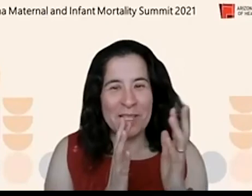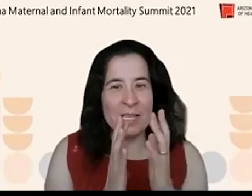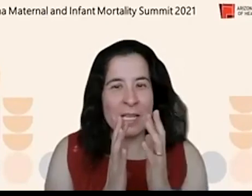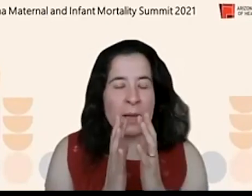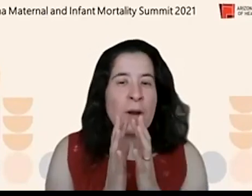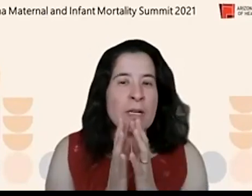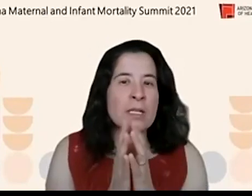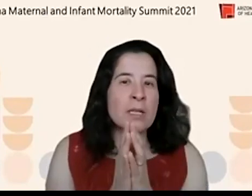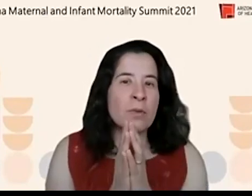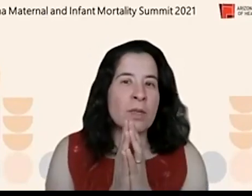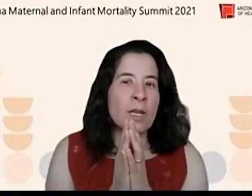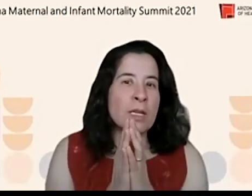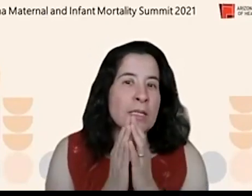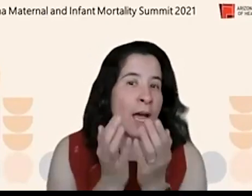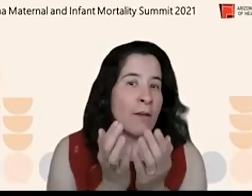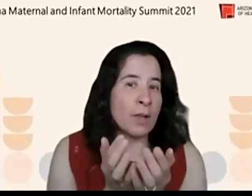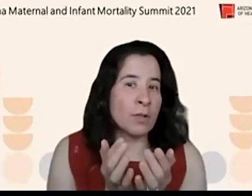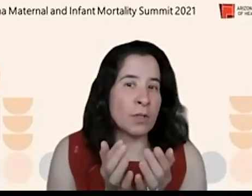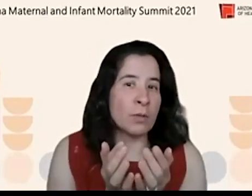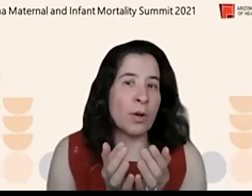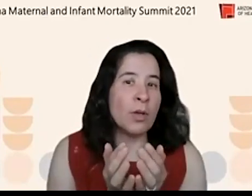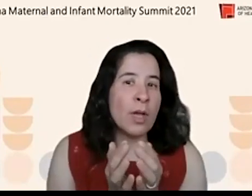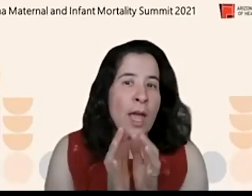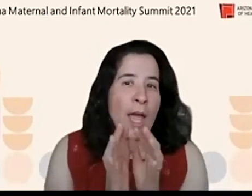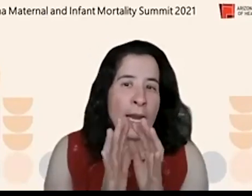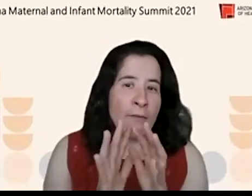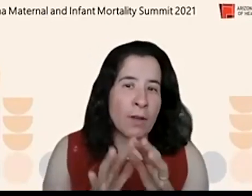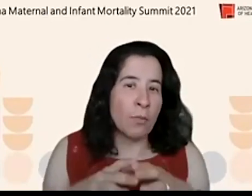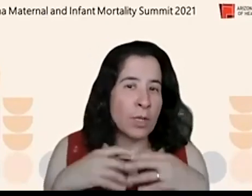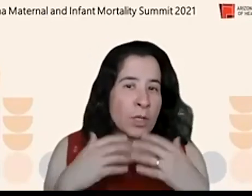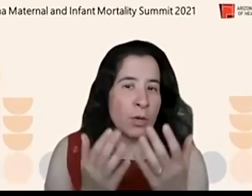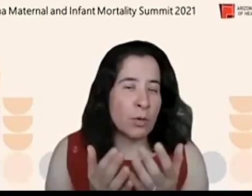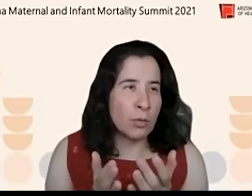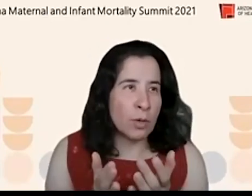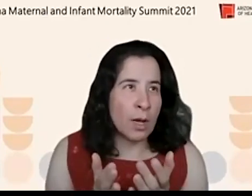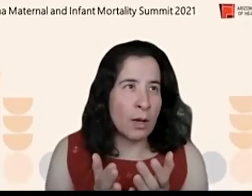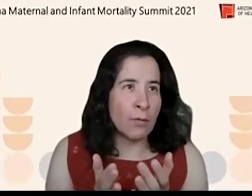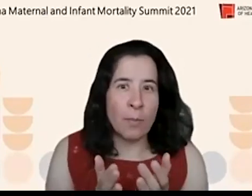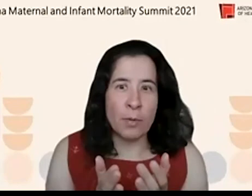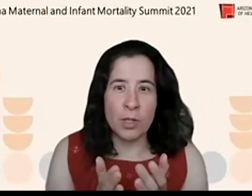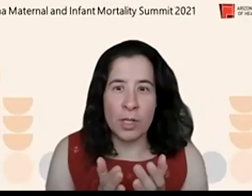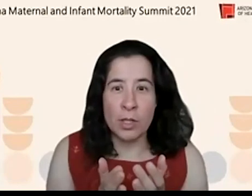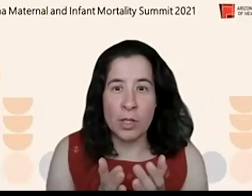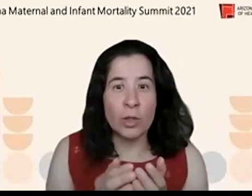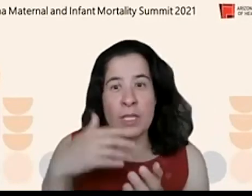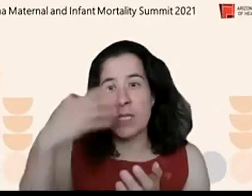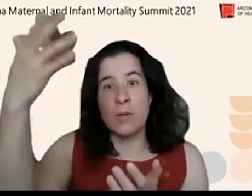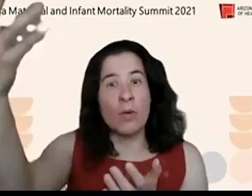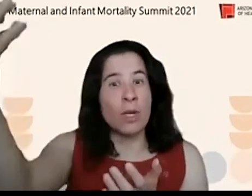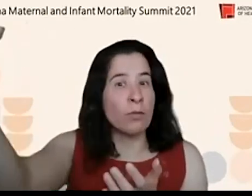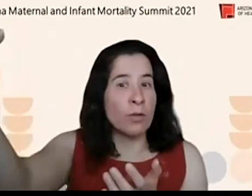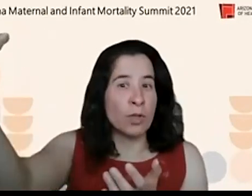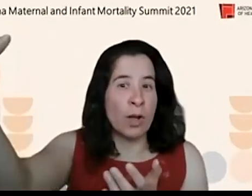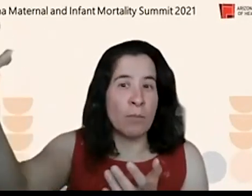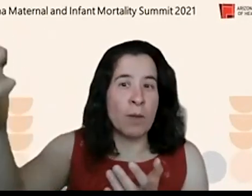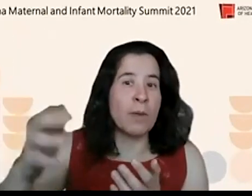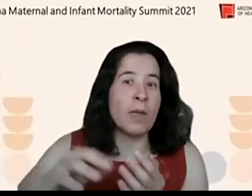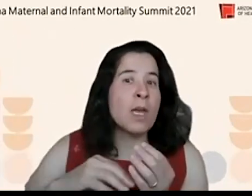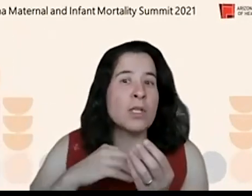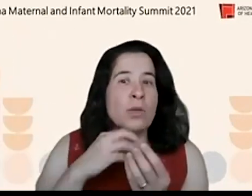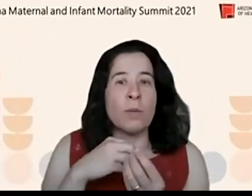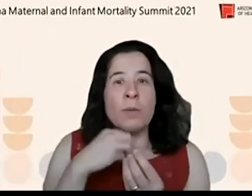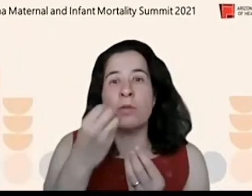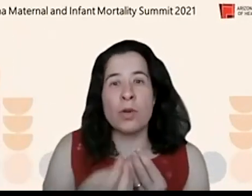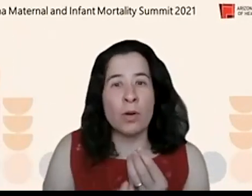of pregnancy is that pregnancy really is like having a crystal ball and having a window of opportunity to look to see what your future health may